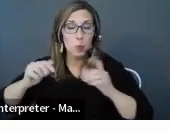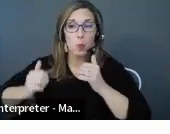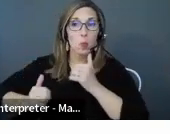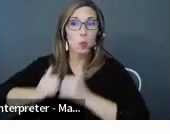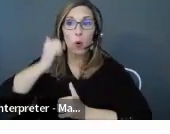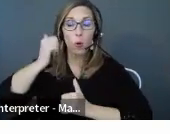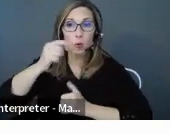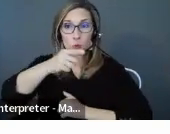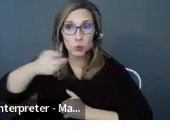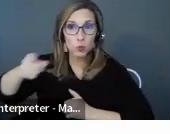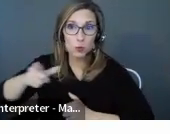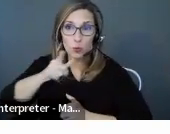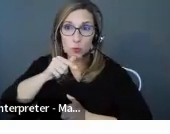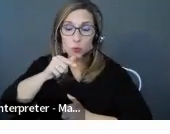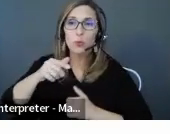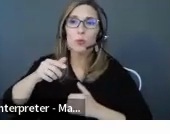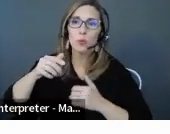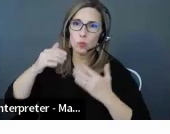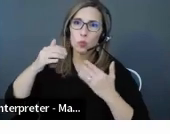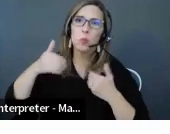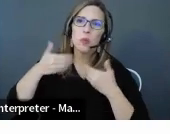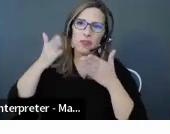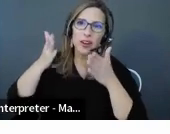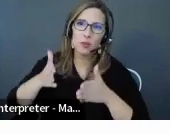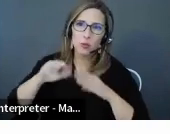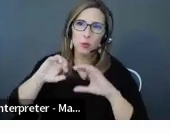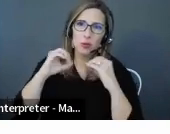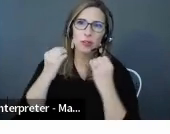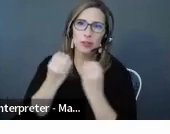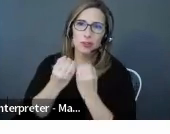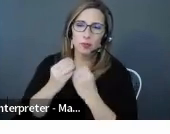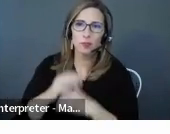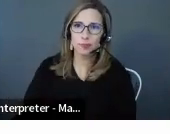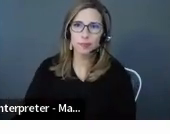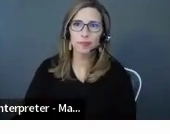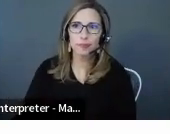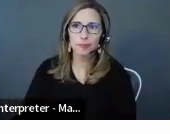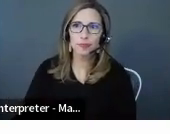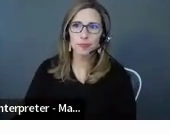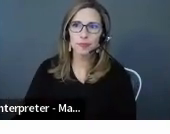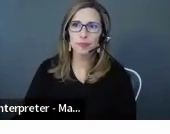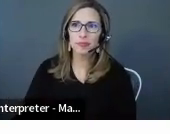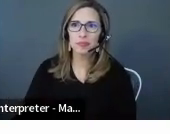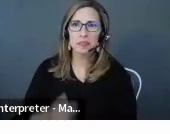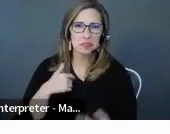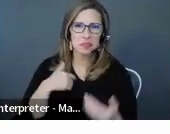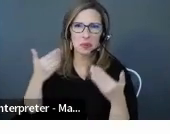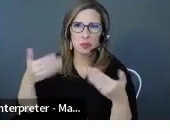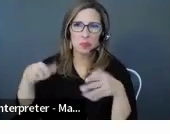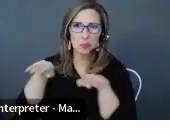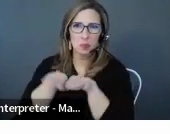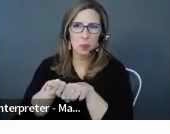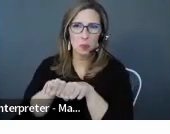attendee are those with provider organizations. So I'm going to go ahead and end the poll.